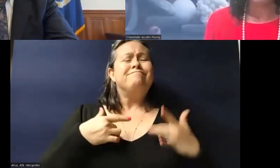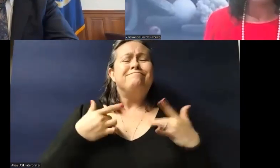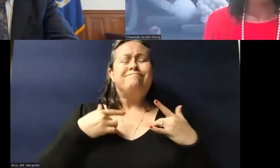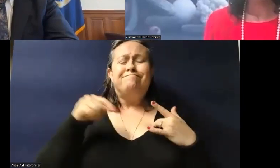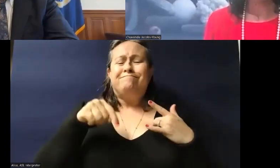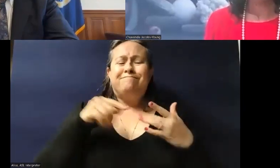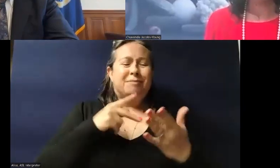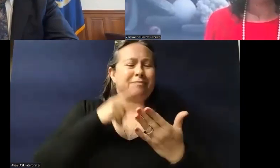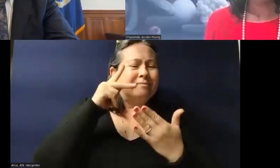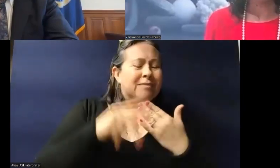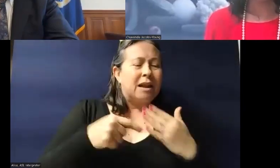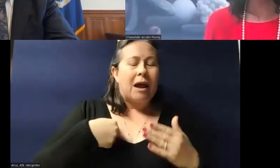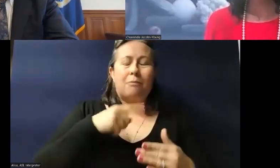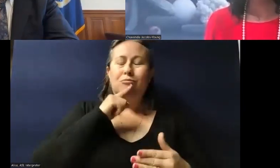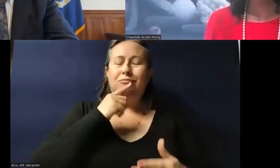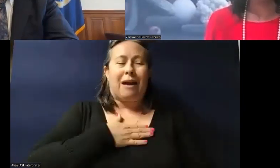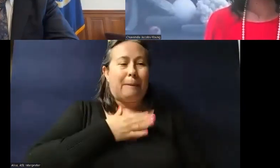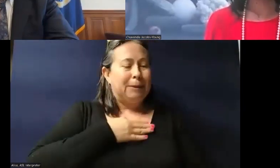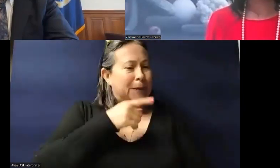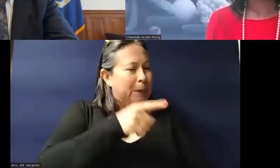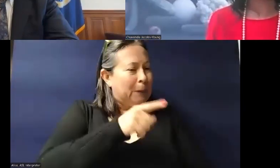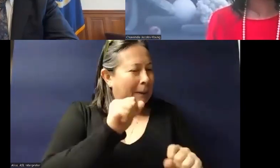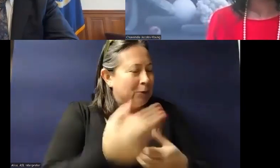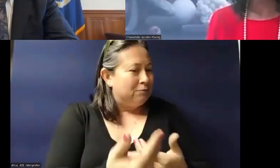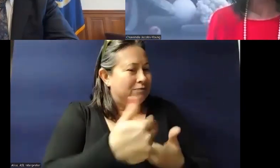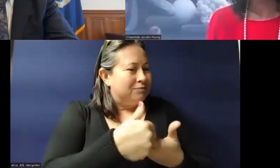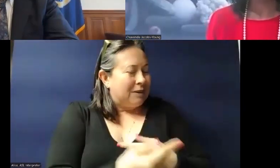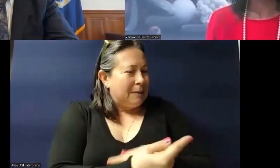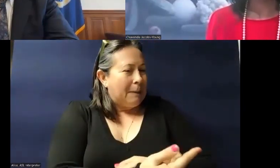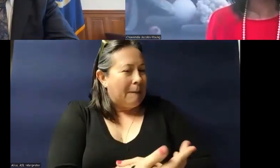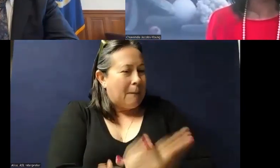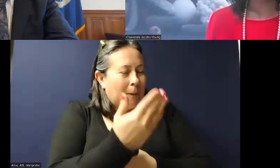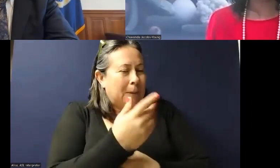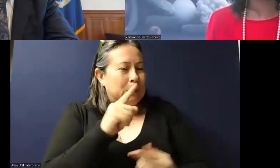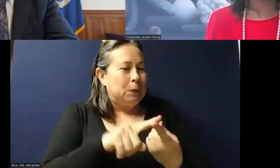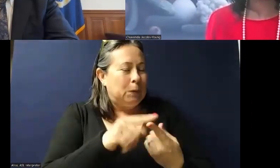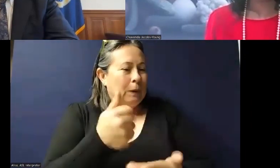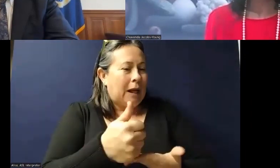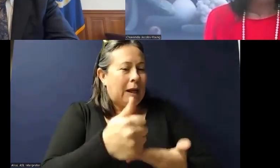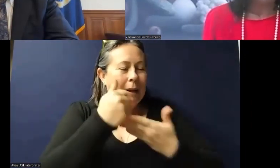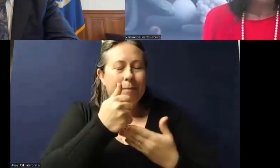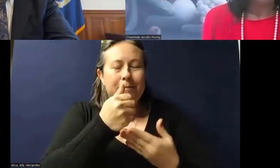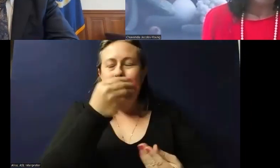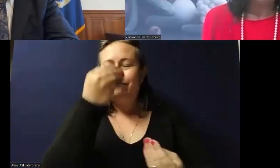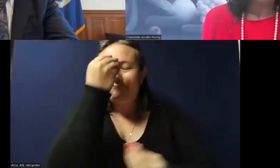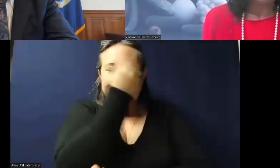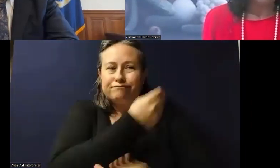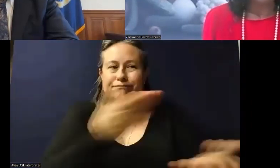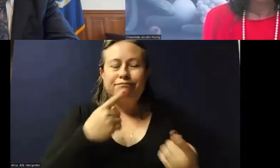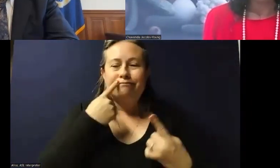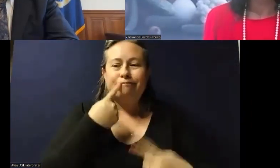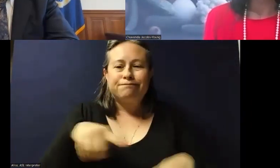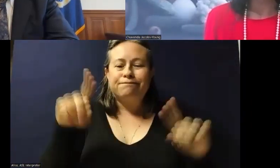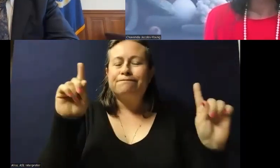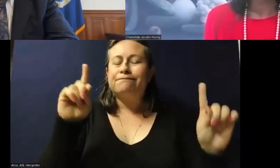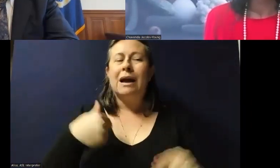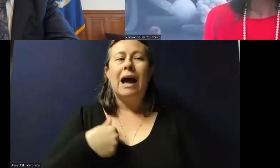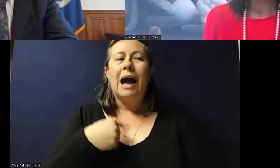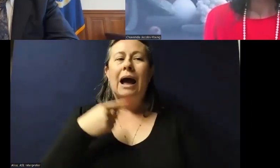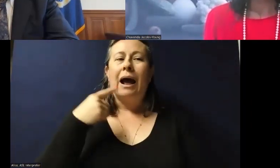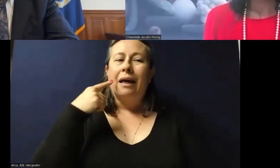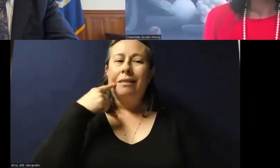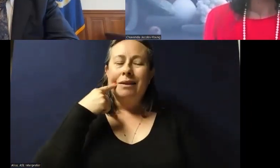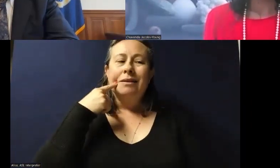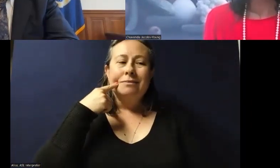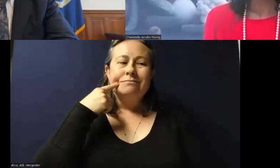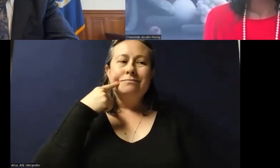happy, Secretary Vilsack, that you joined us this morning to help and to make this big announcement. And I think that